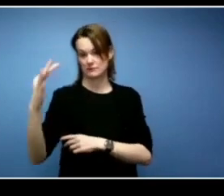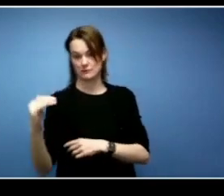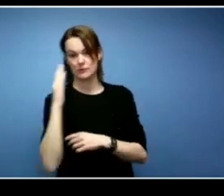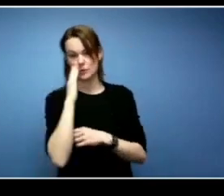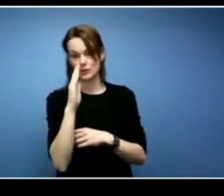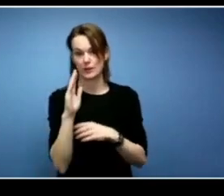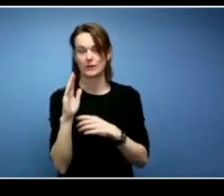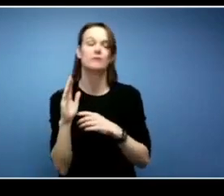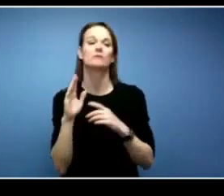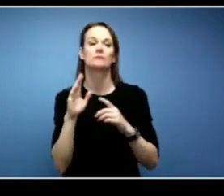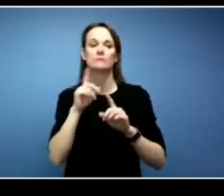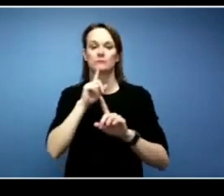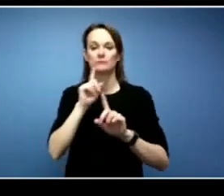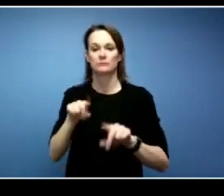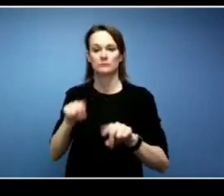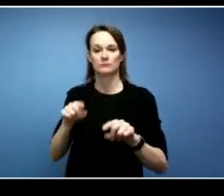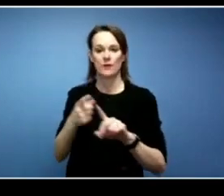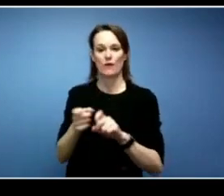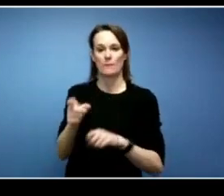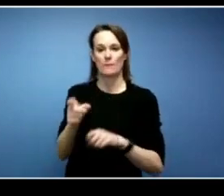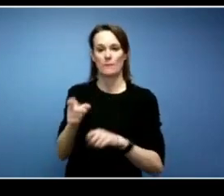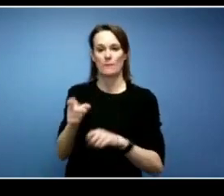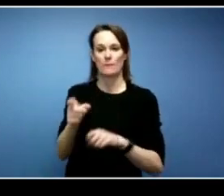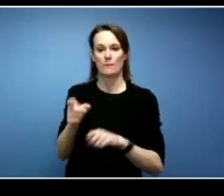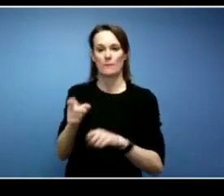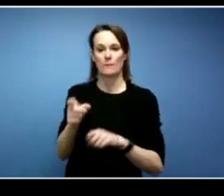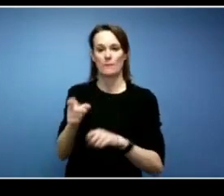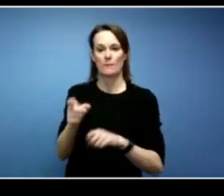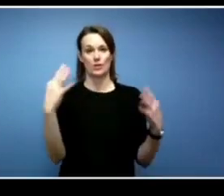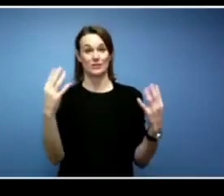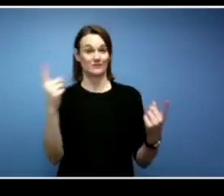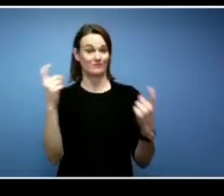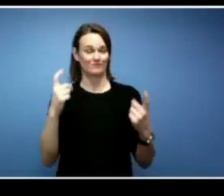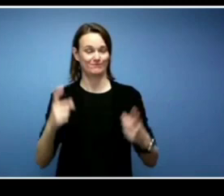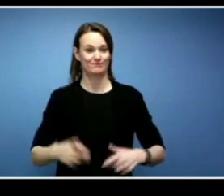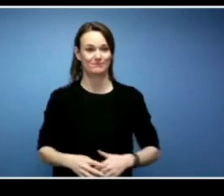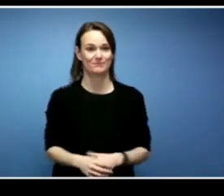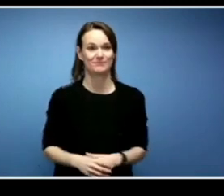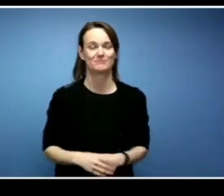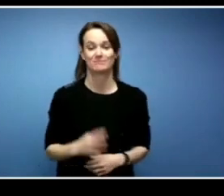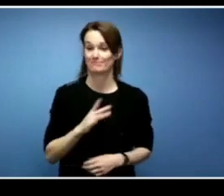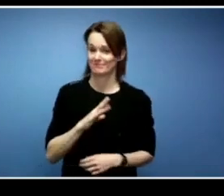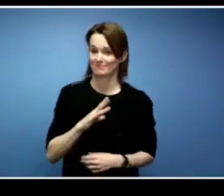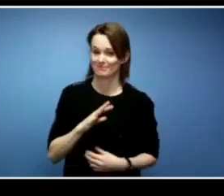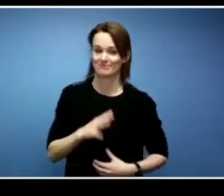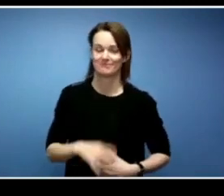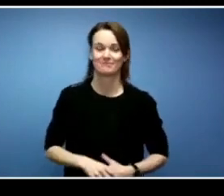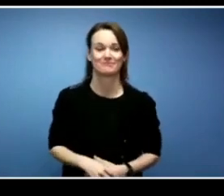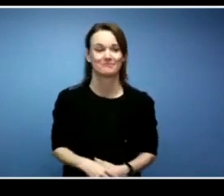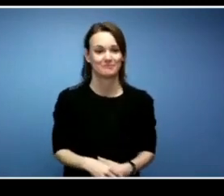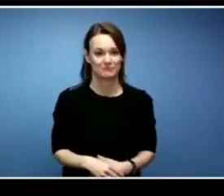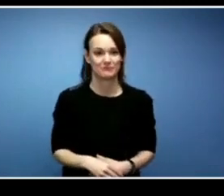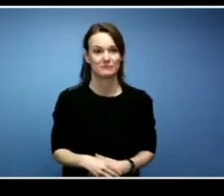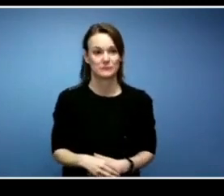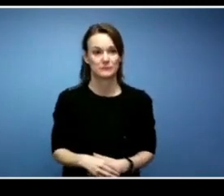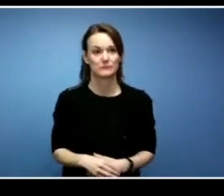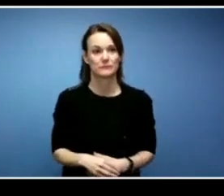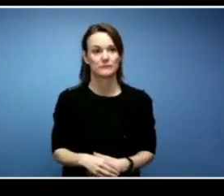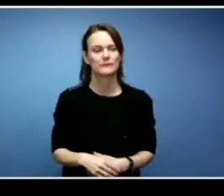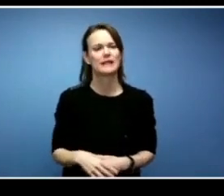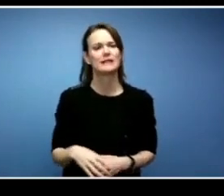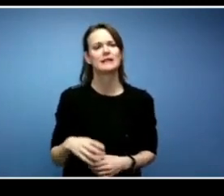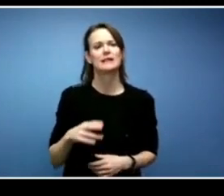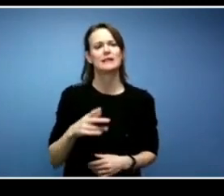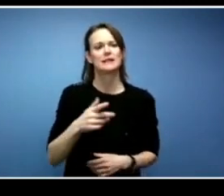formally, and then we'll go into some questions that you, the viewers at home, have submitted into the entrepreneurs, which is really good, and I'm excited to get into those